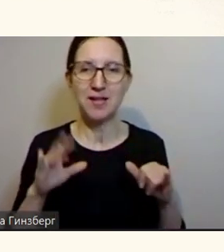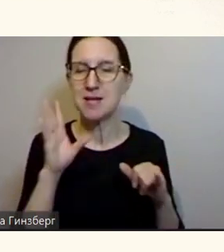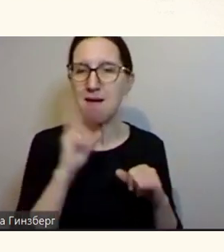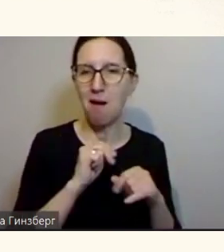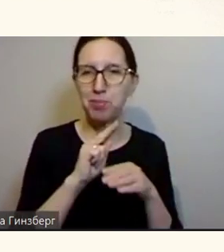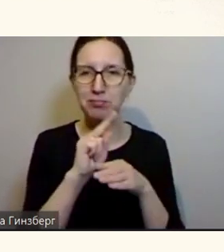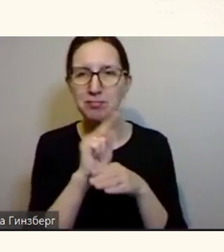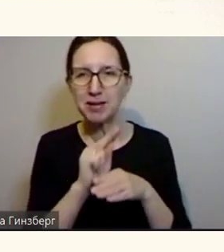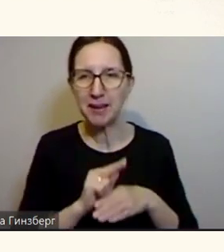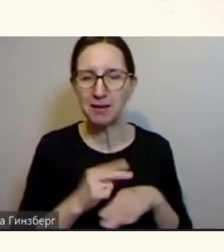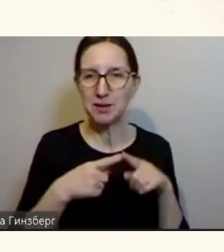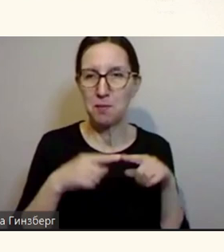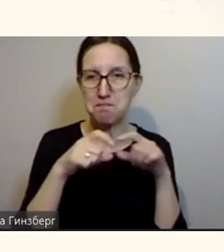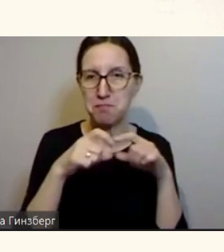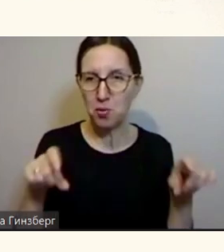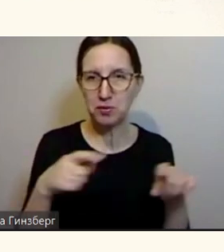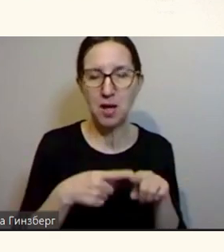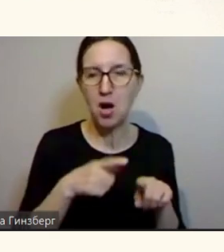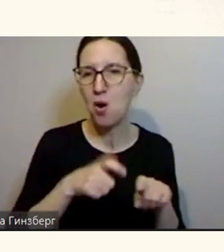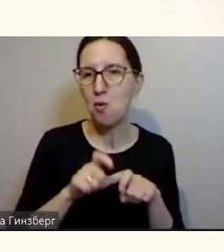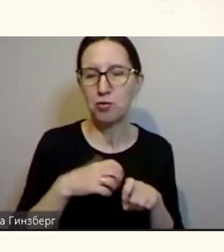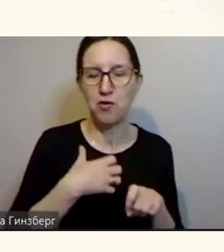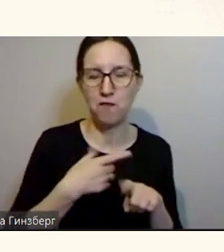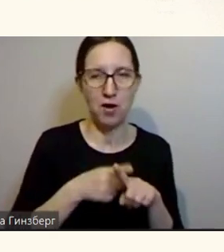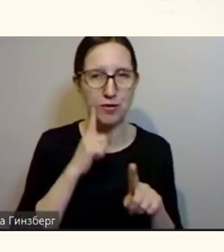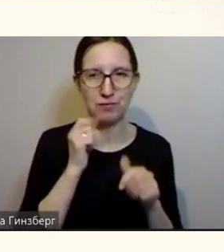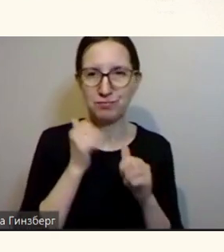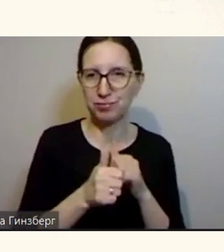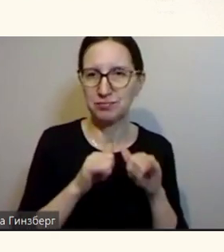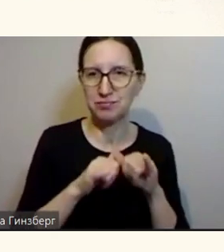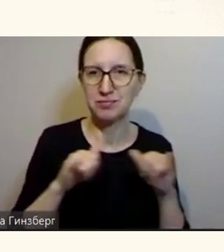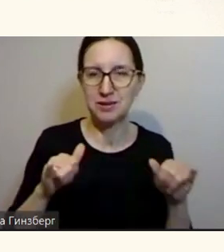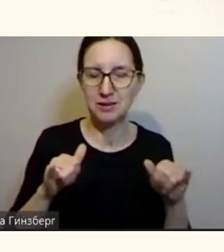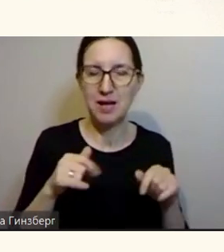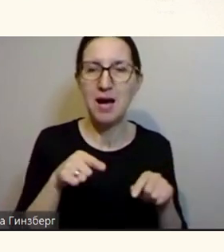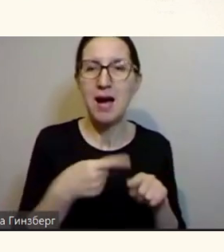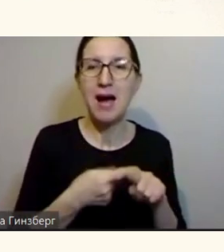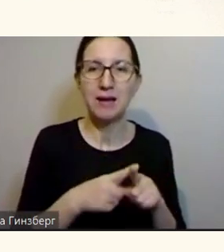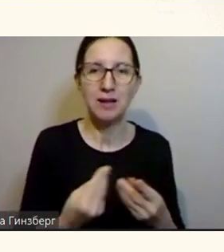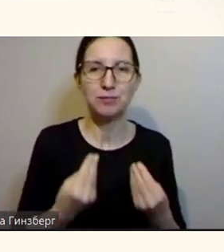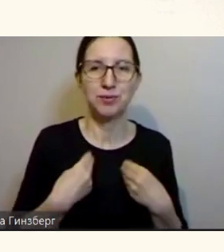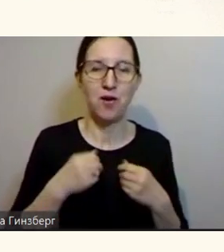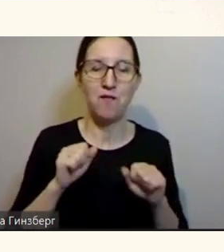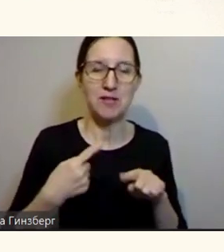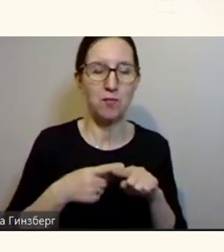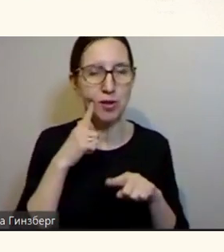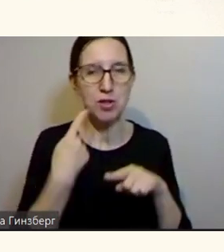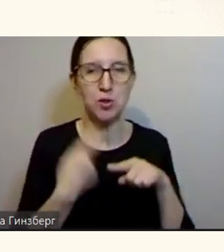image. So in a piece like Surrender, which is in the exhibition,